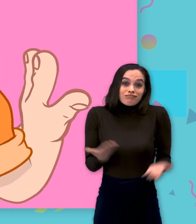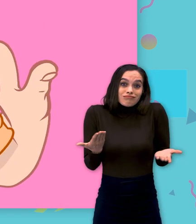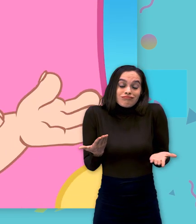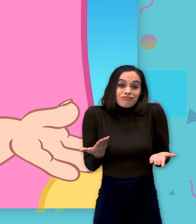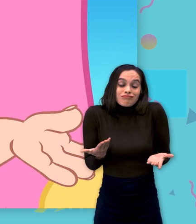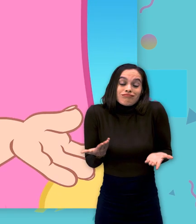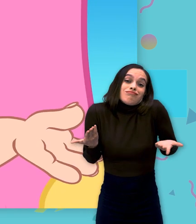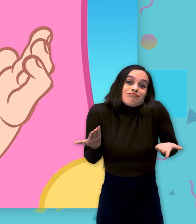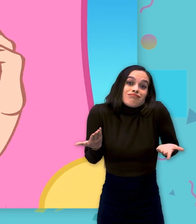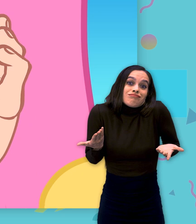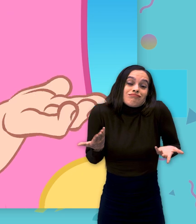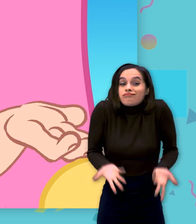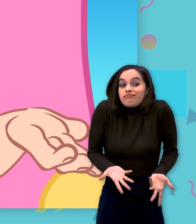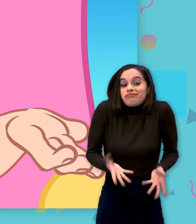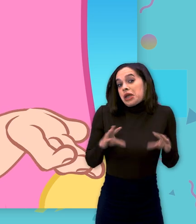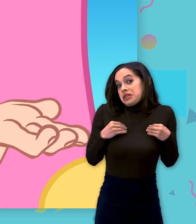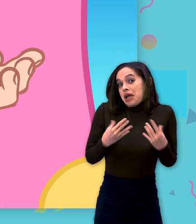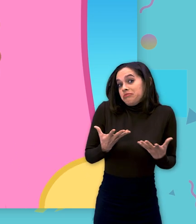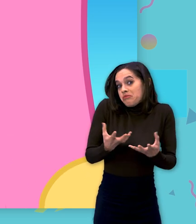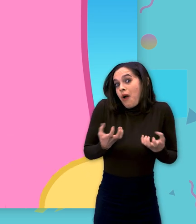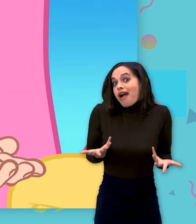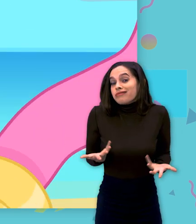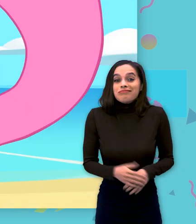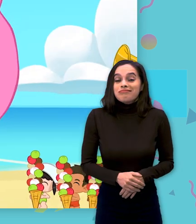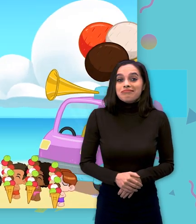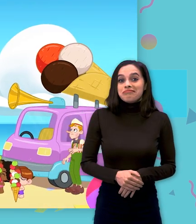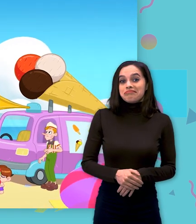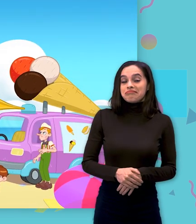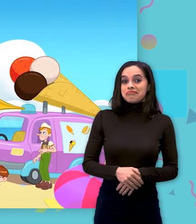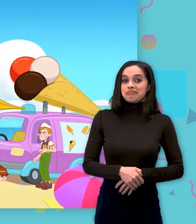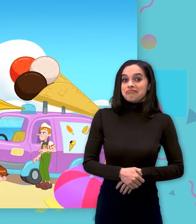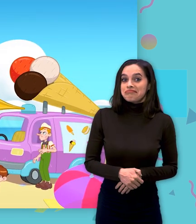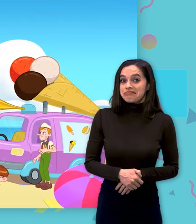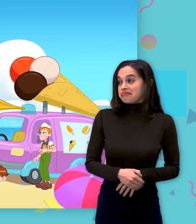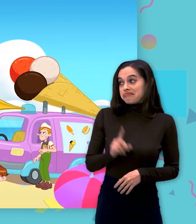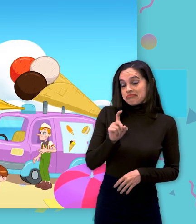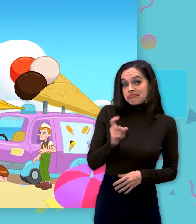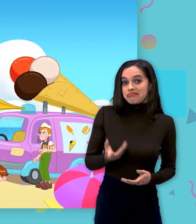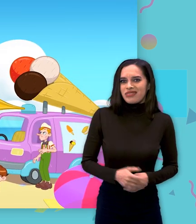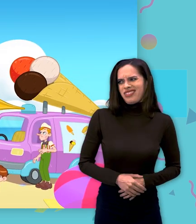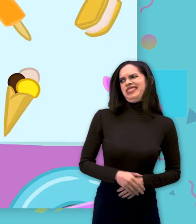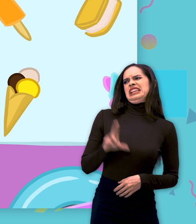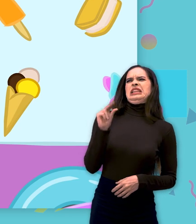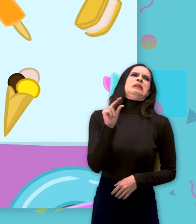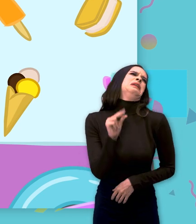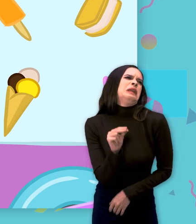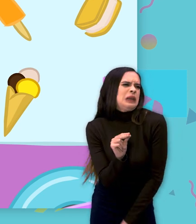So, what do you say? Do you want to be the Jolly Fan's human companion?